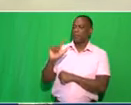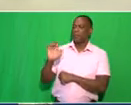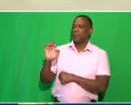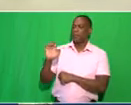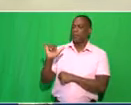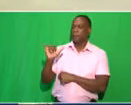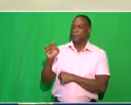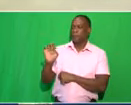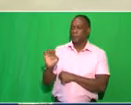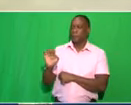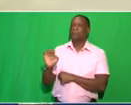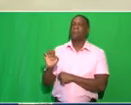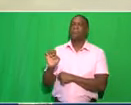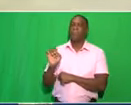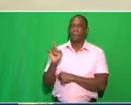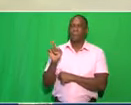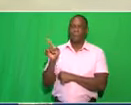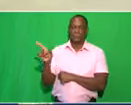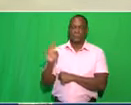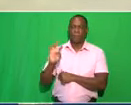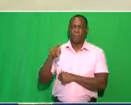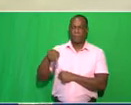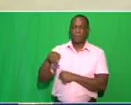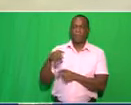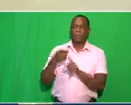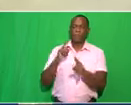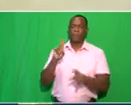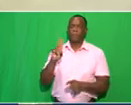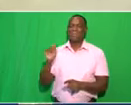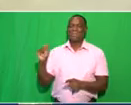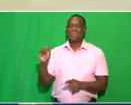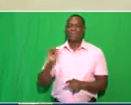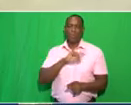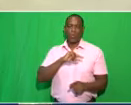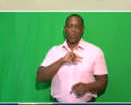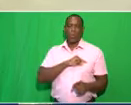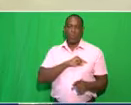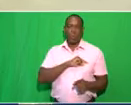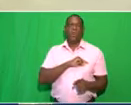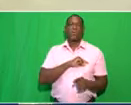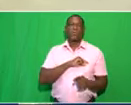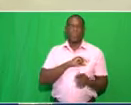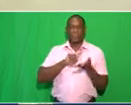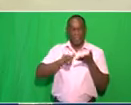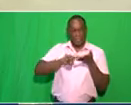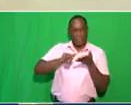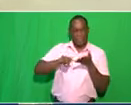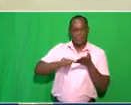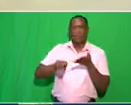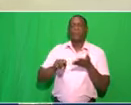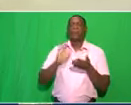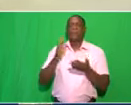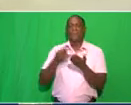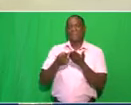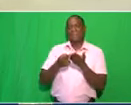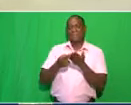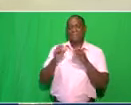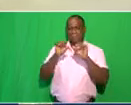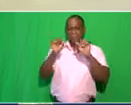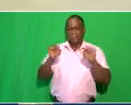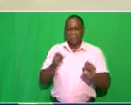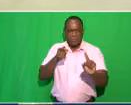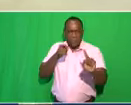Quality Assurance and Institutional Effectiveness, UTT, and she will be speaking to us about system goals and